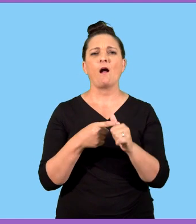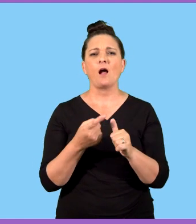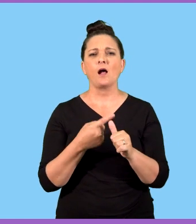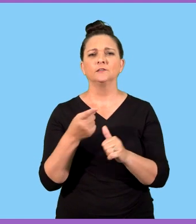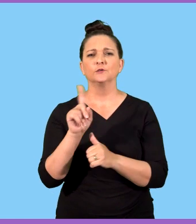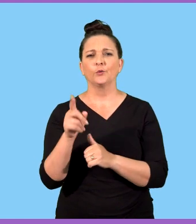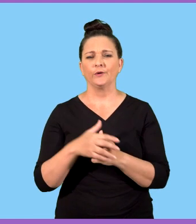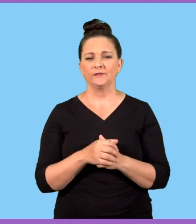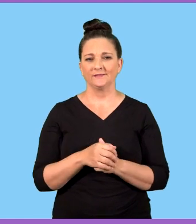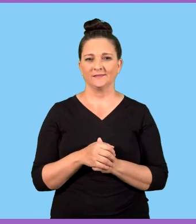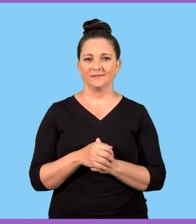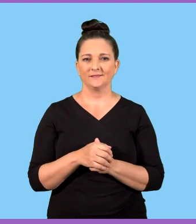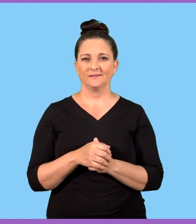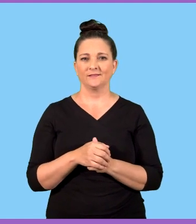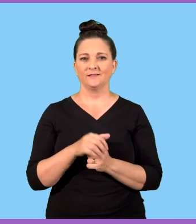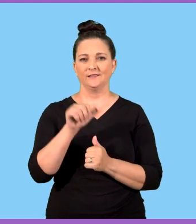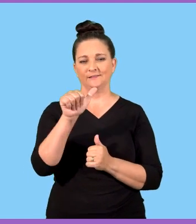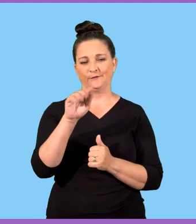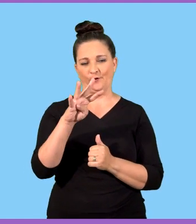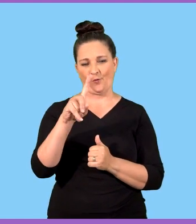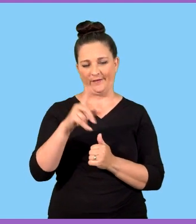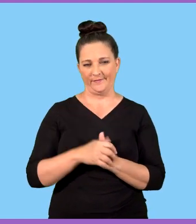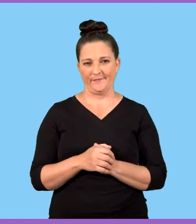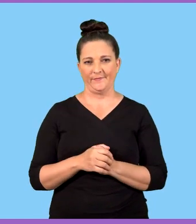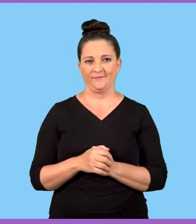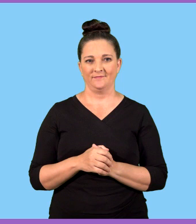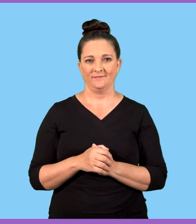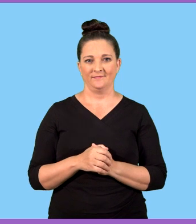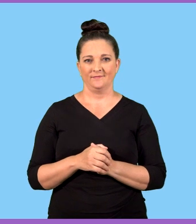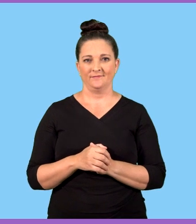and I get an answer of 6,1.